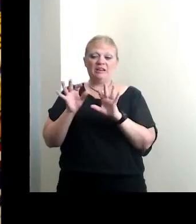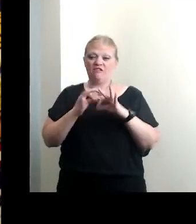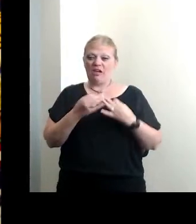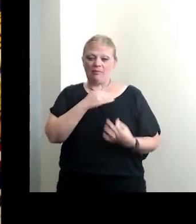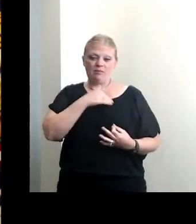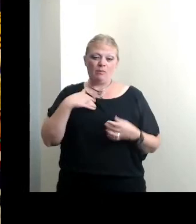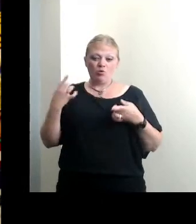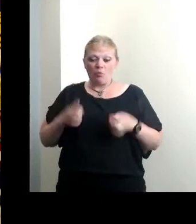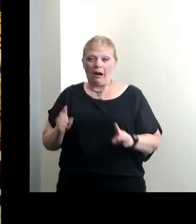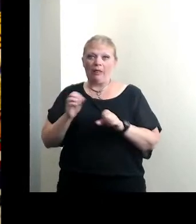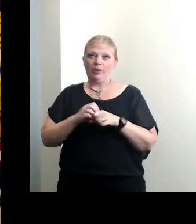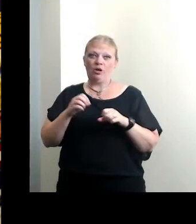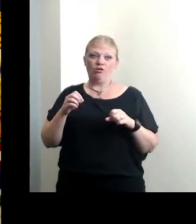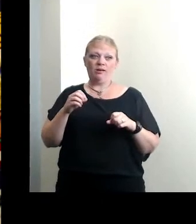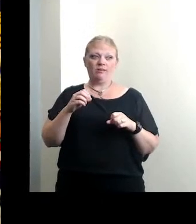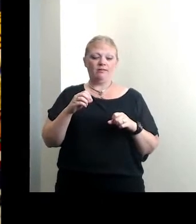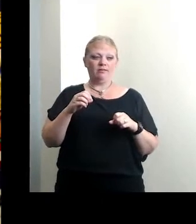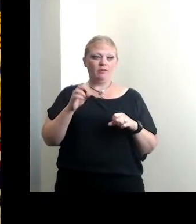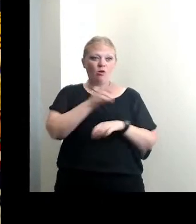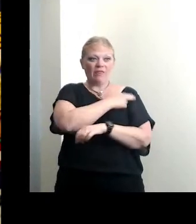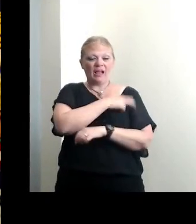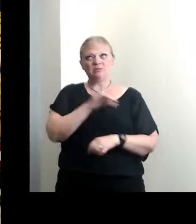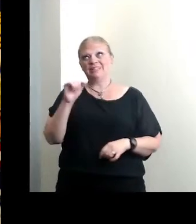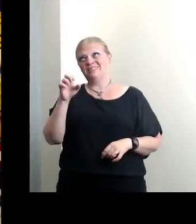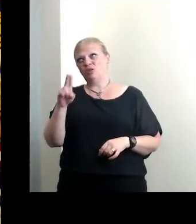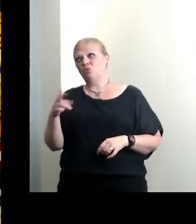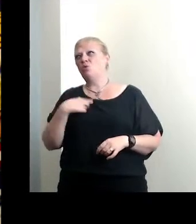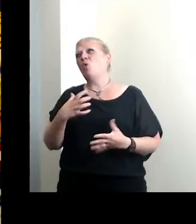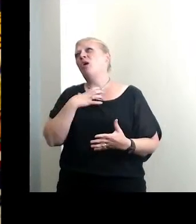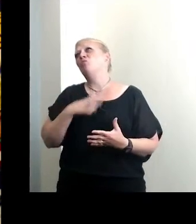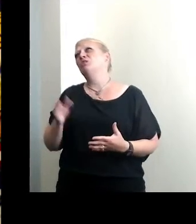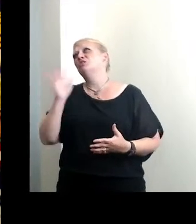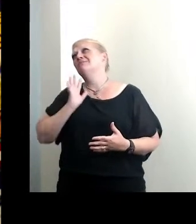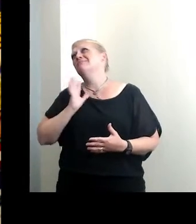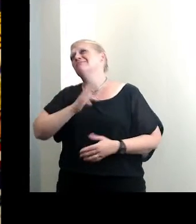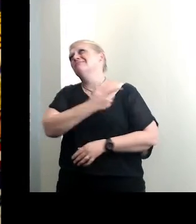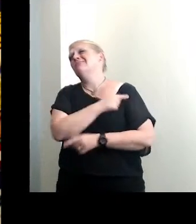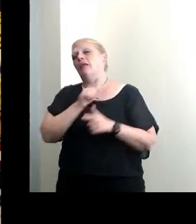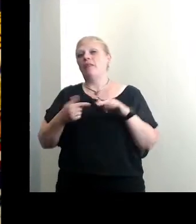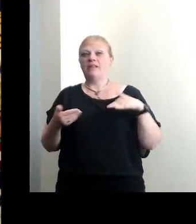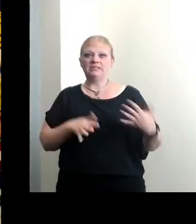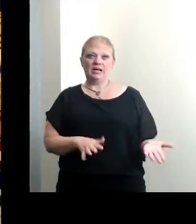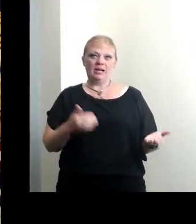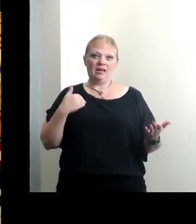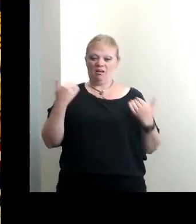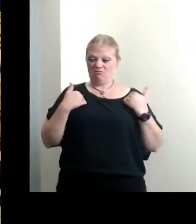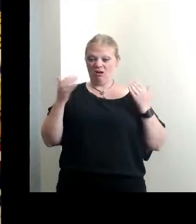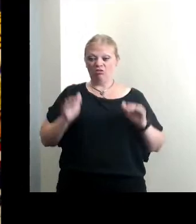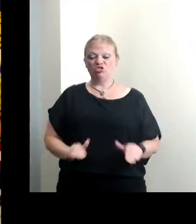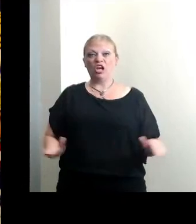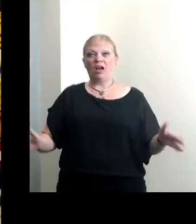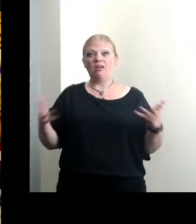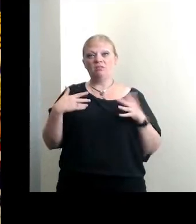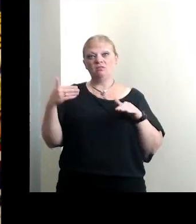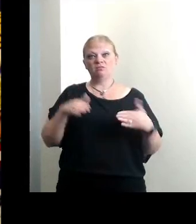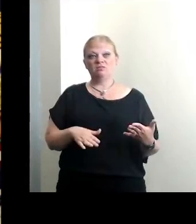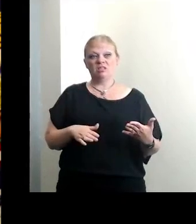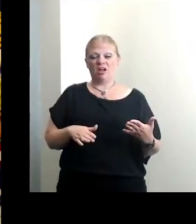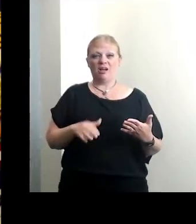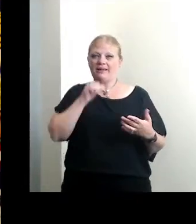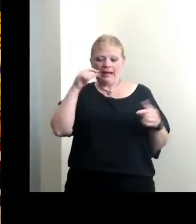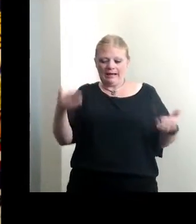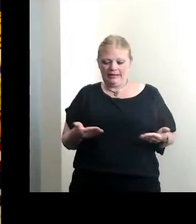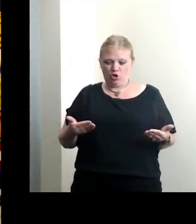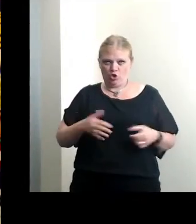the hospital ICU saying, I wish I got vaccinated, and then they die. We had a story of a young child die not too long ago, not from us,